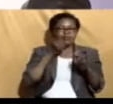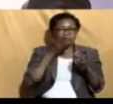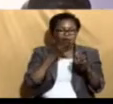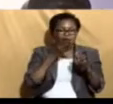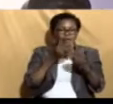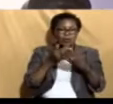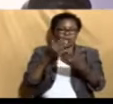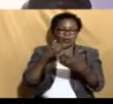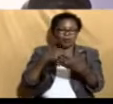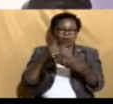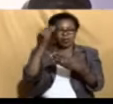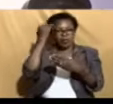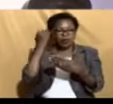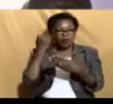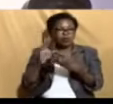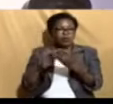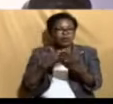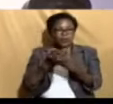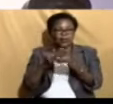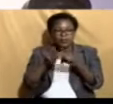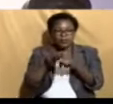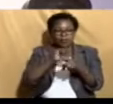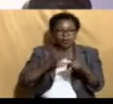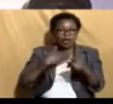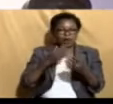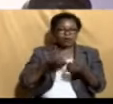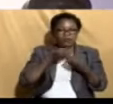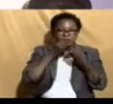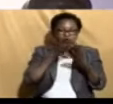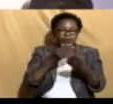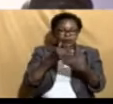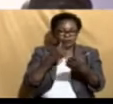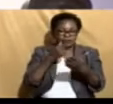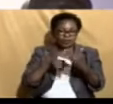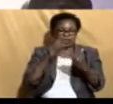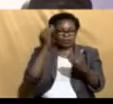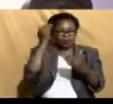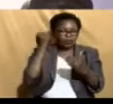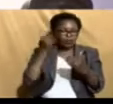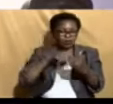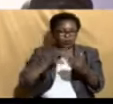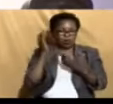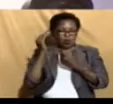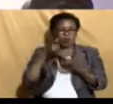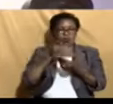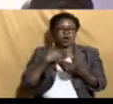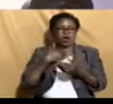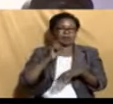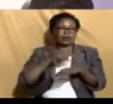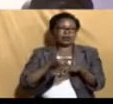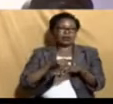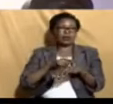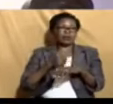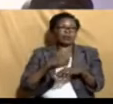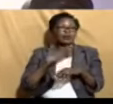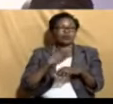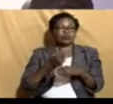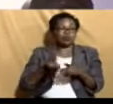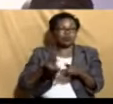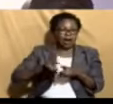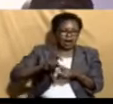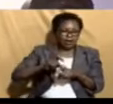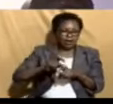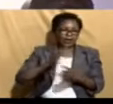the Court of Appeal and in our submissions before this court, and we trust that you will have ample time to consider the same. May I add that I